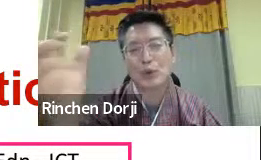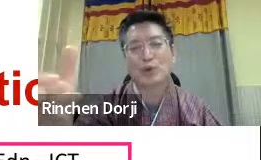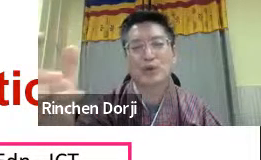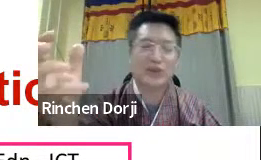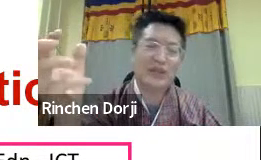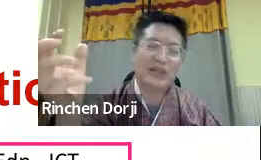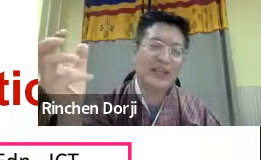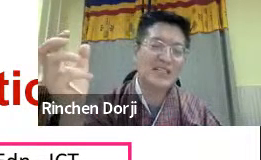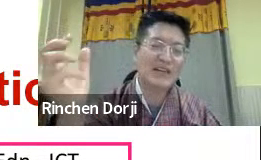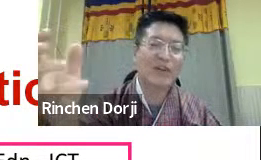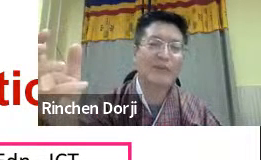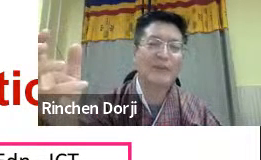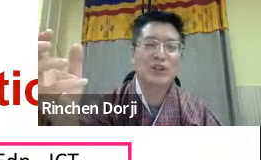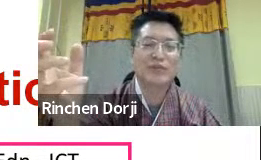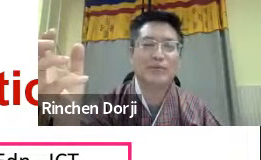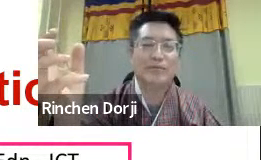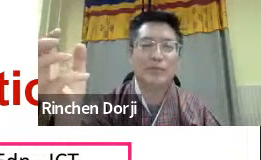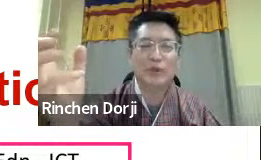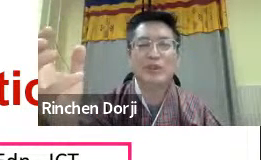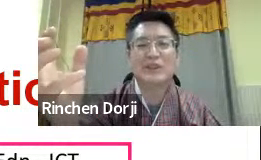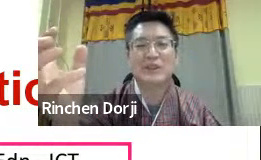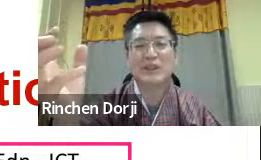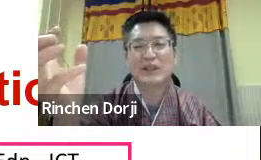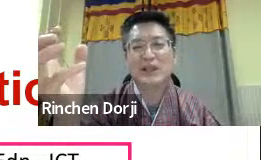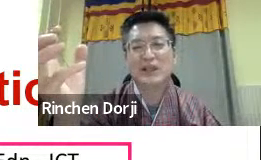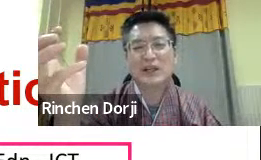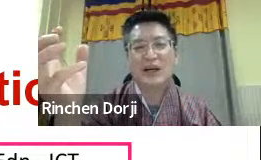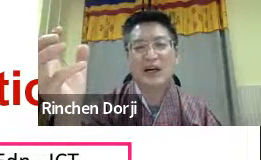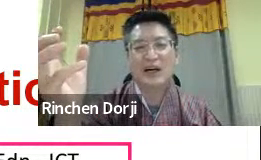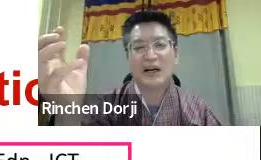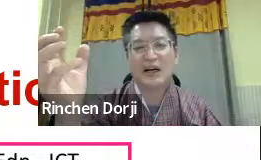actual growth and development of modern